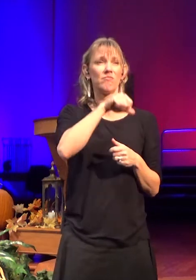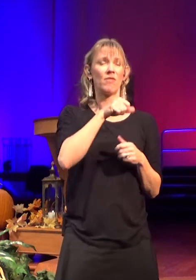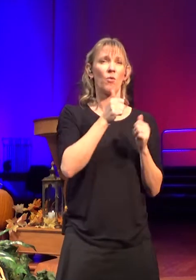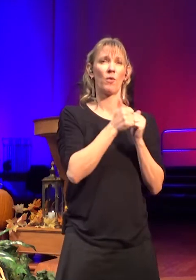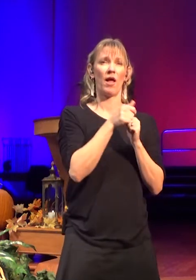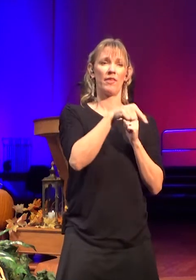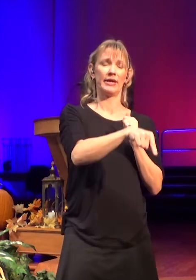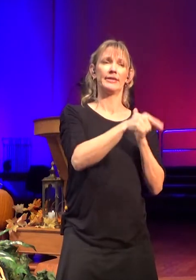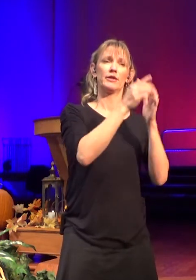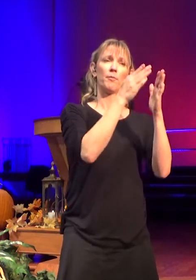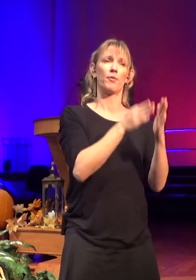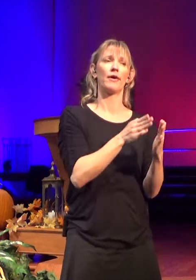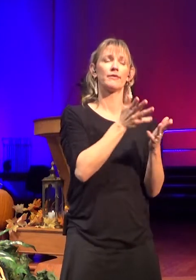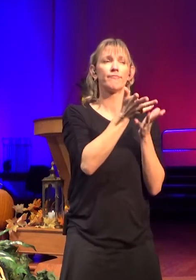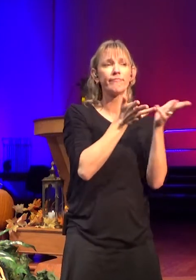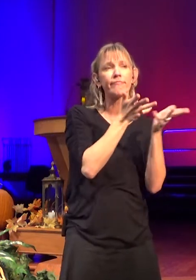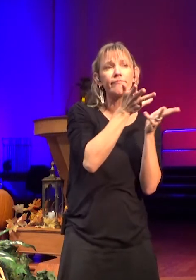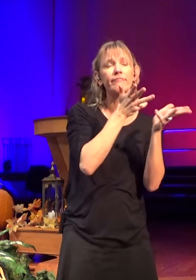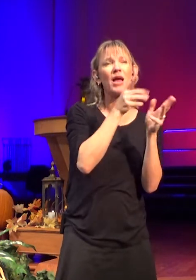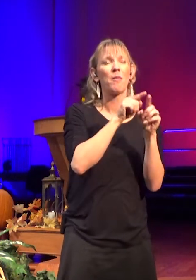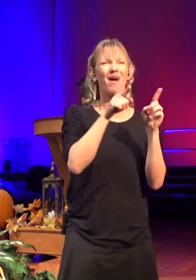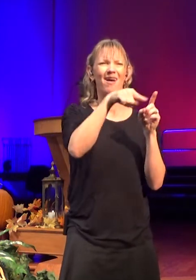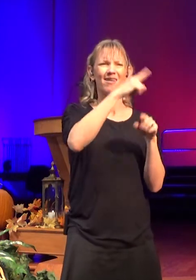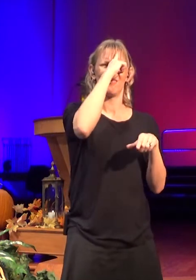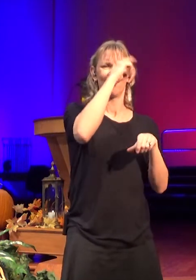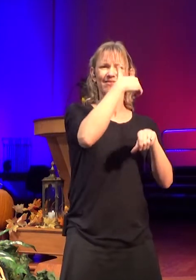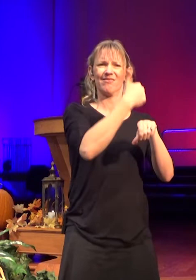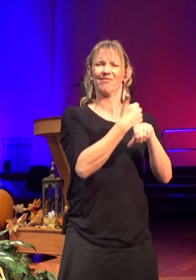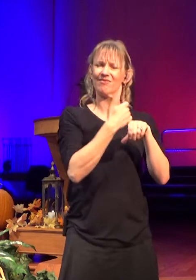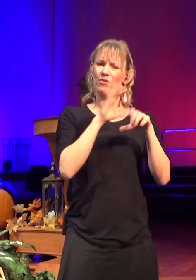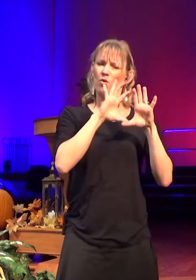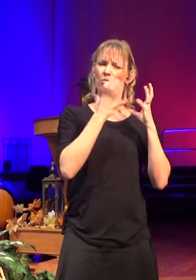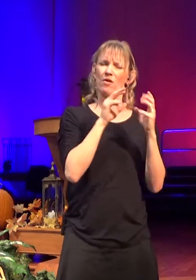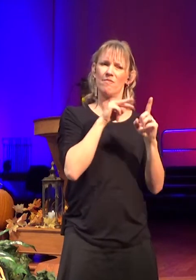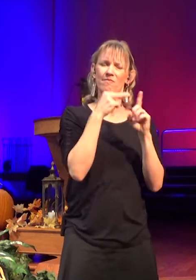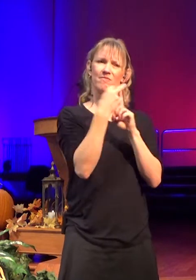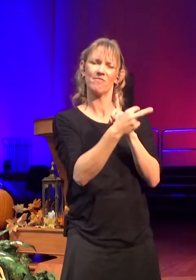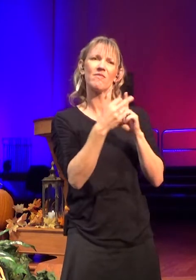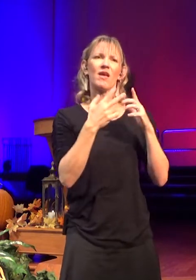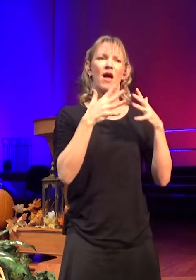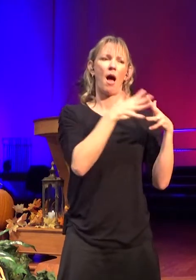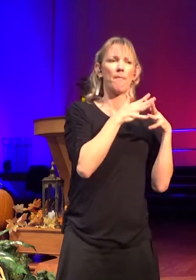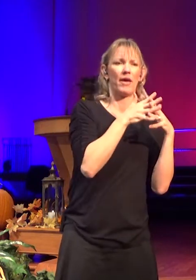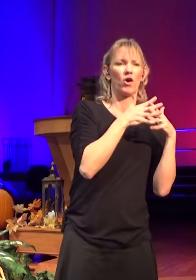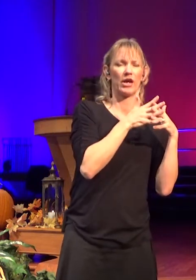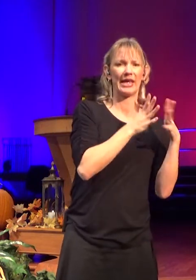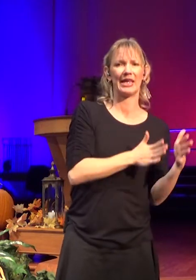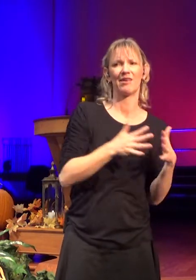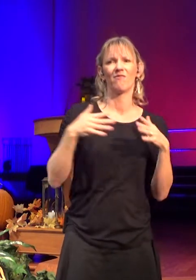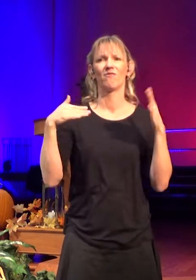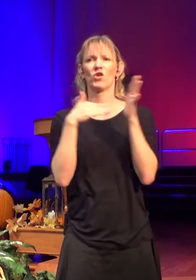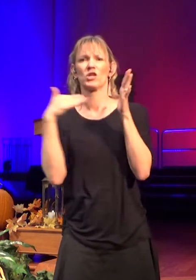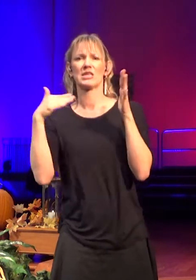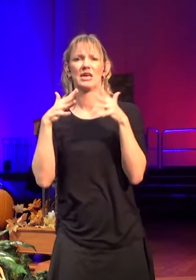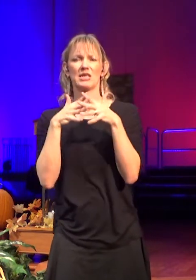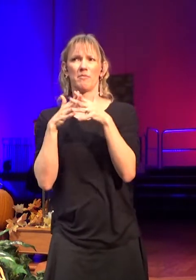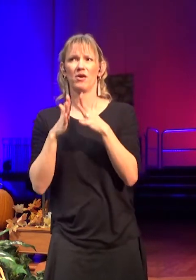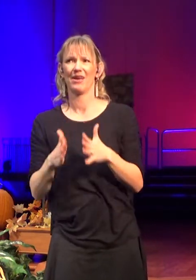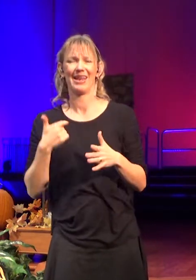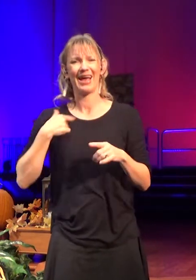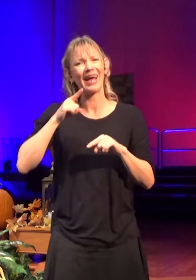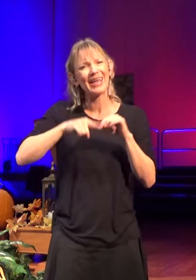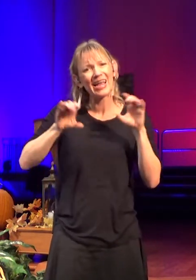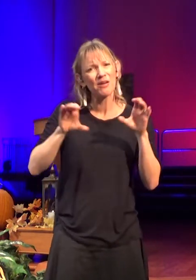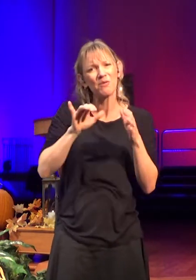I love being with this person, but they're so dead set on a worldview that sees people versus people, American versus